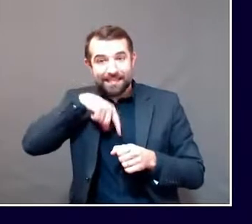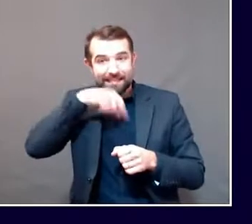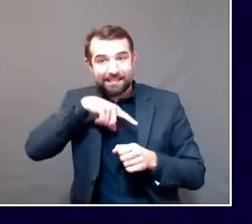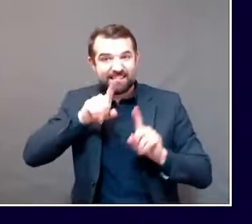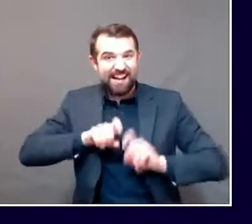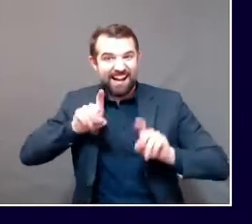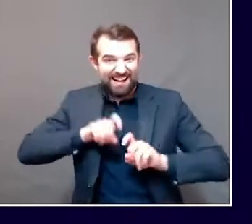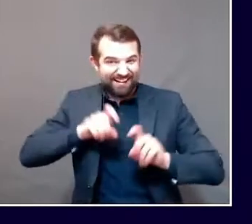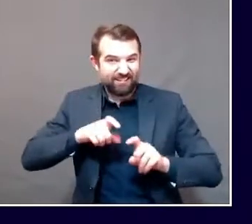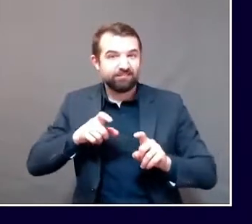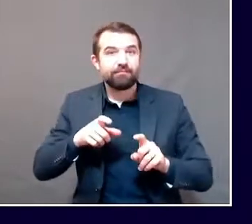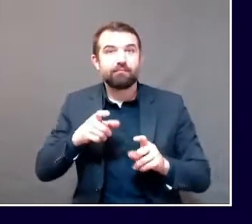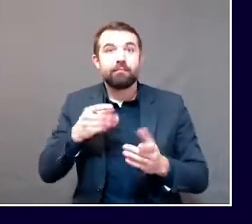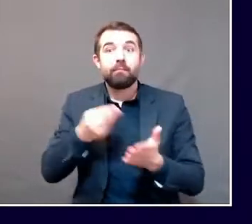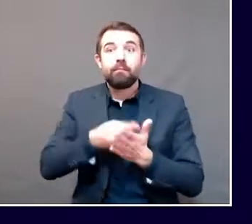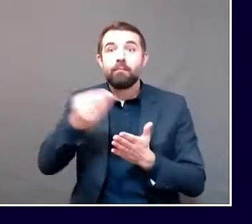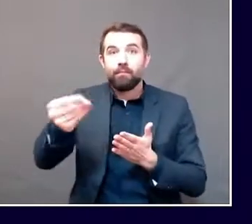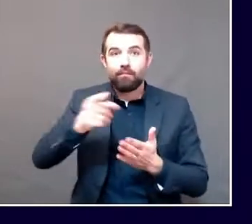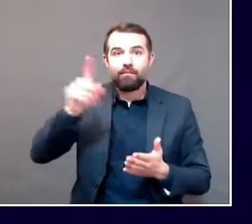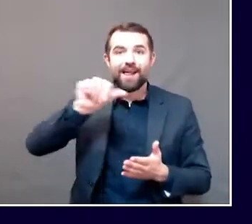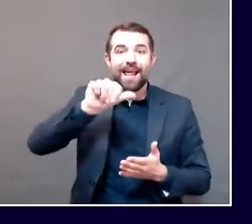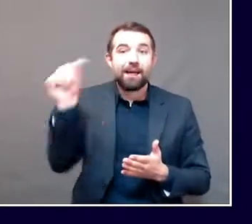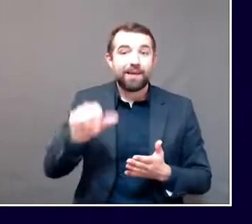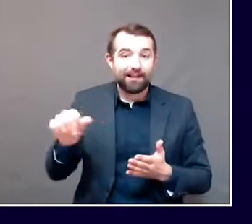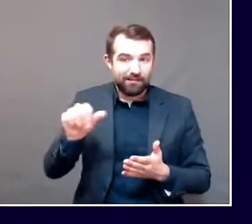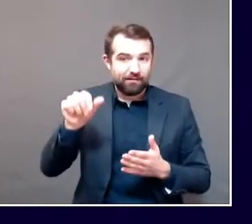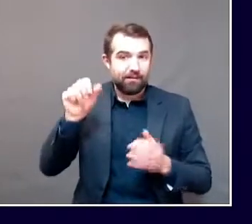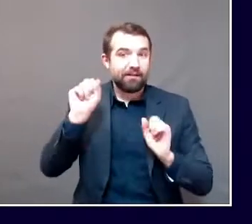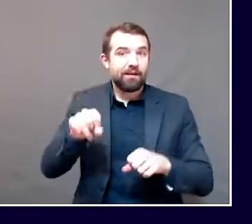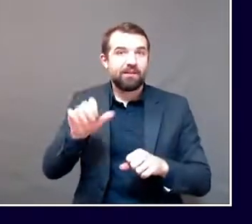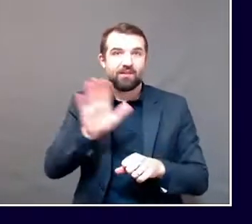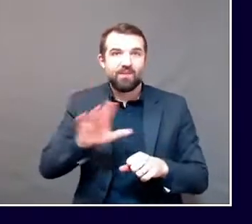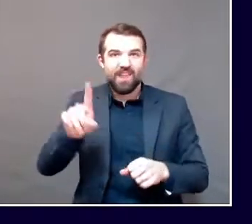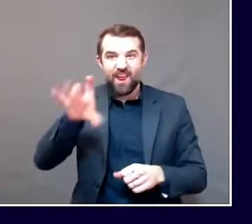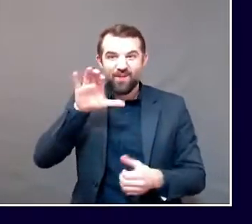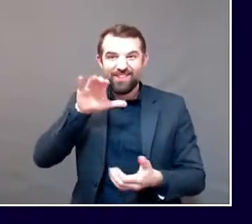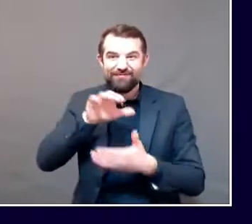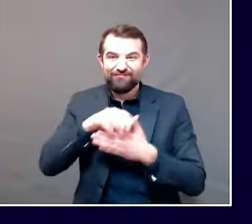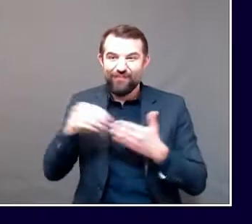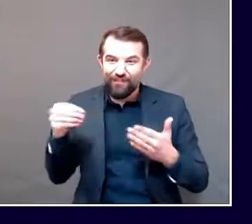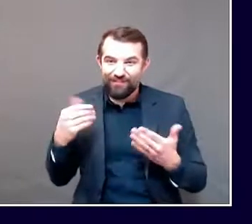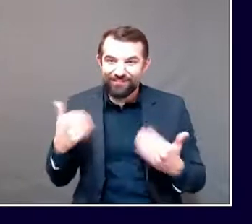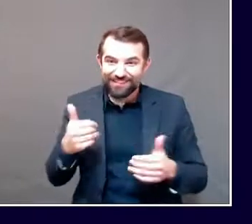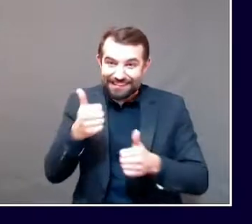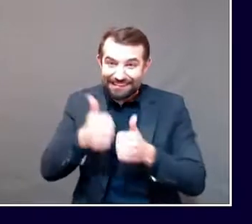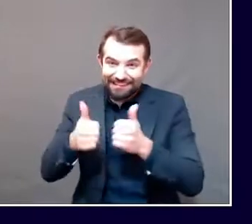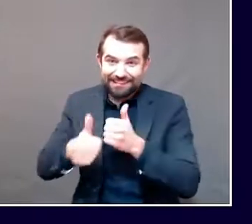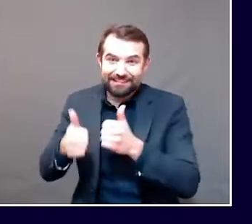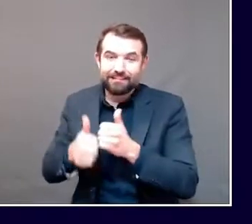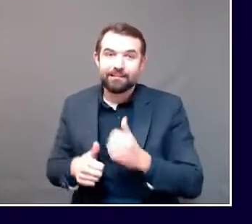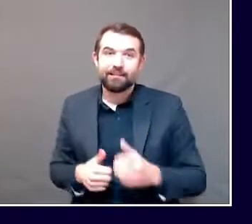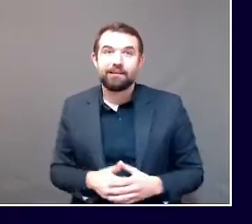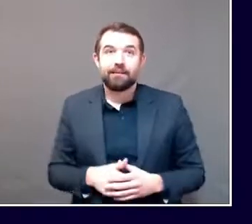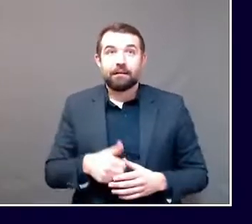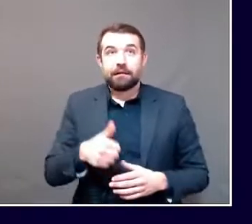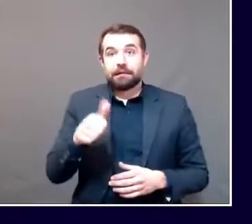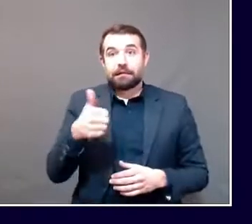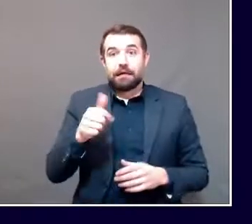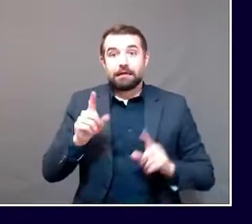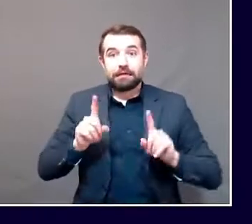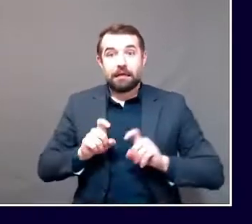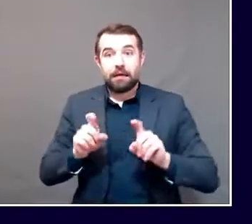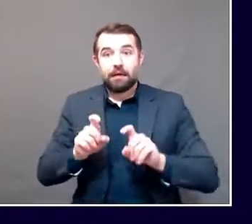recall, about $100 and change for one, and I think a pack of 10 for $1,000. So it is